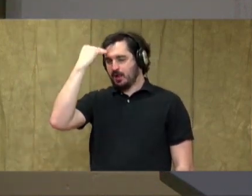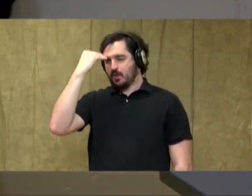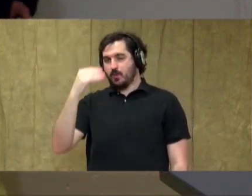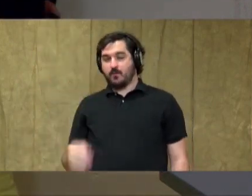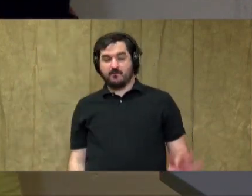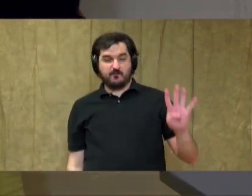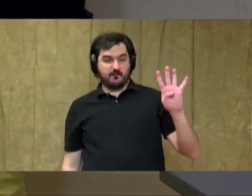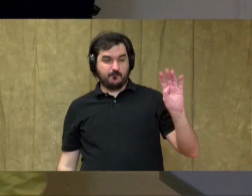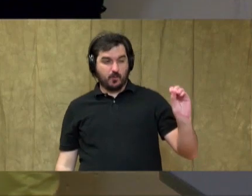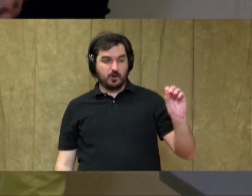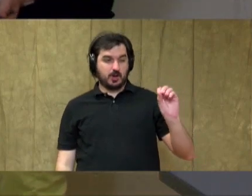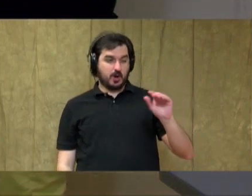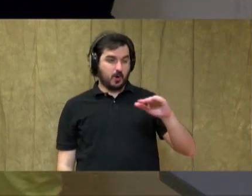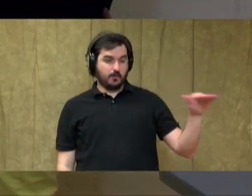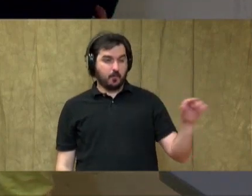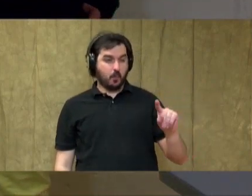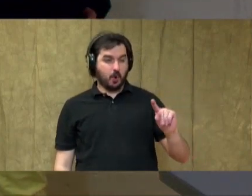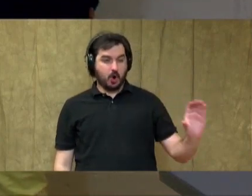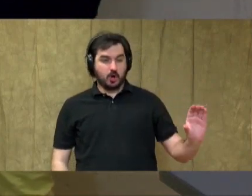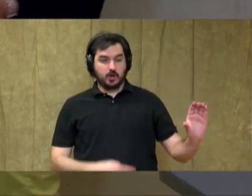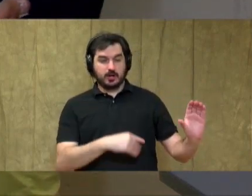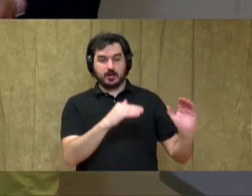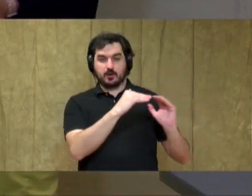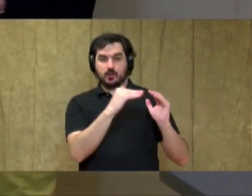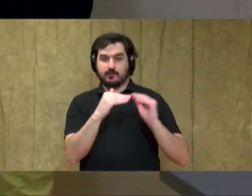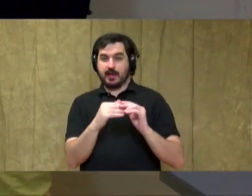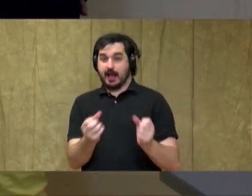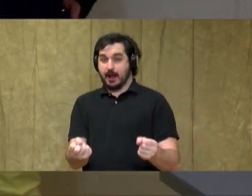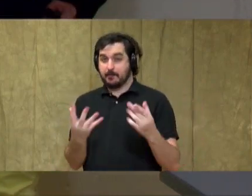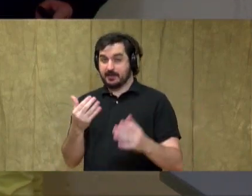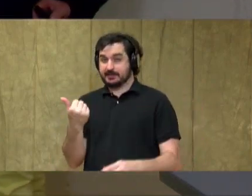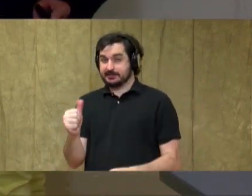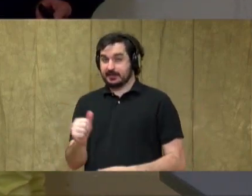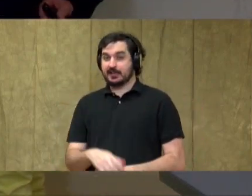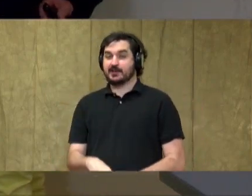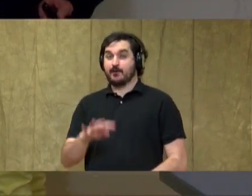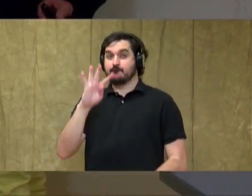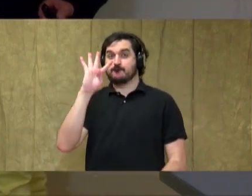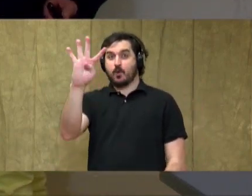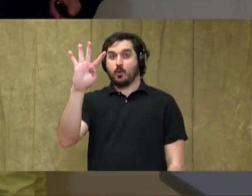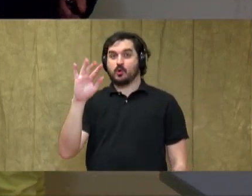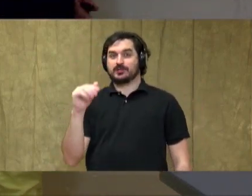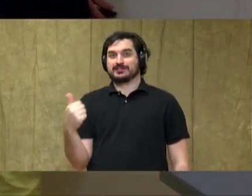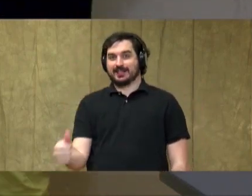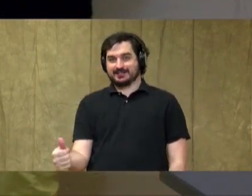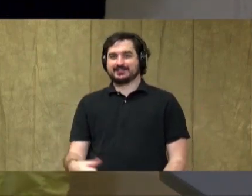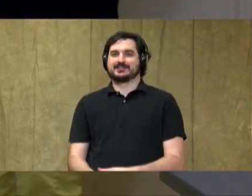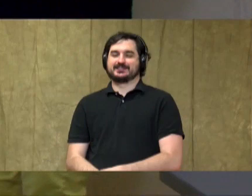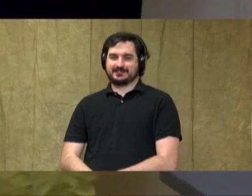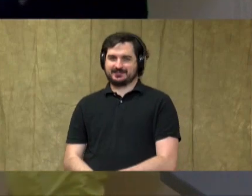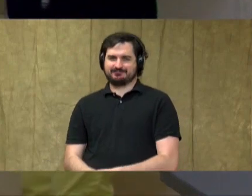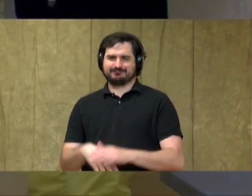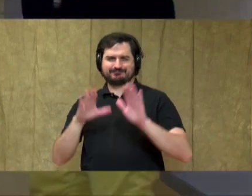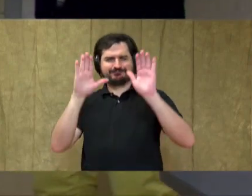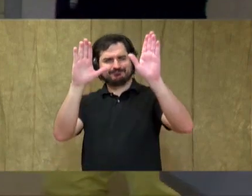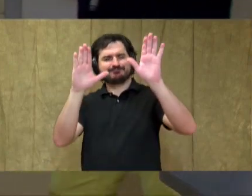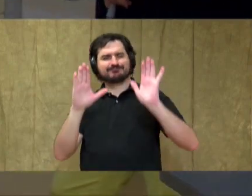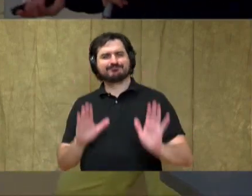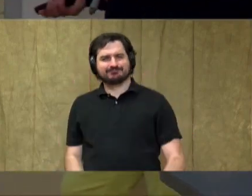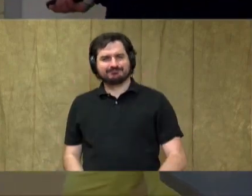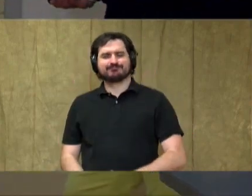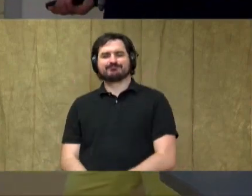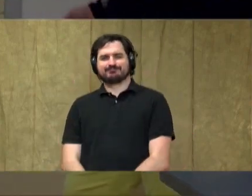40 hundredths is equivalent to how many tenths? 4 tenths. Very good.